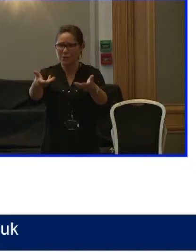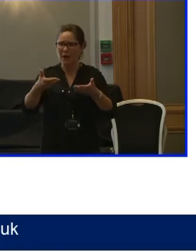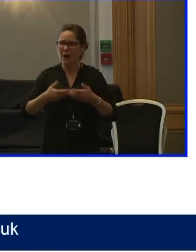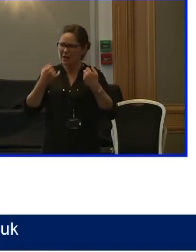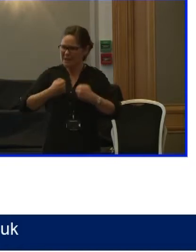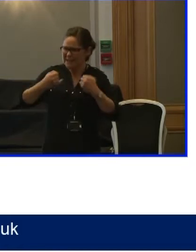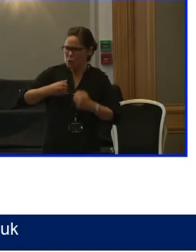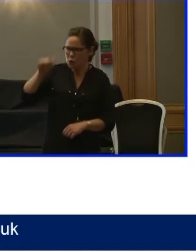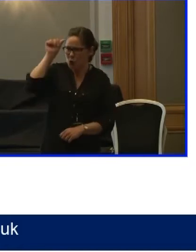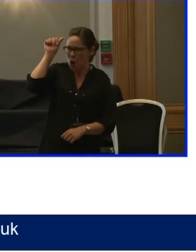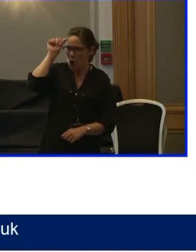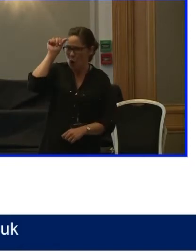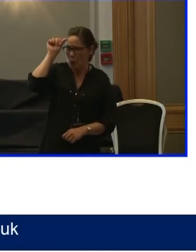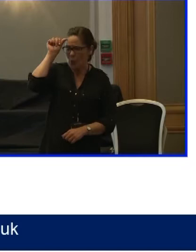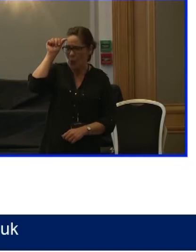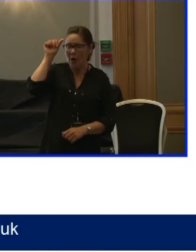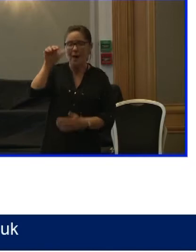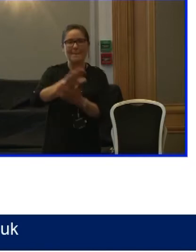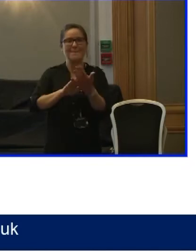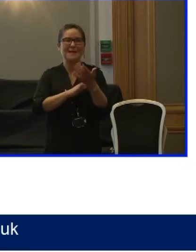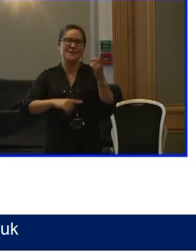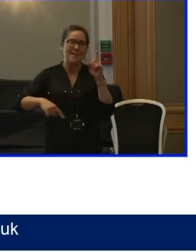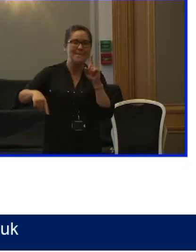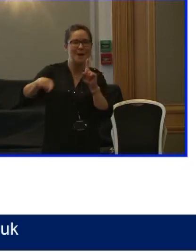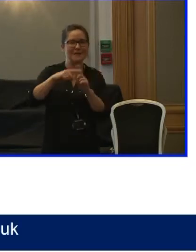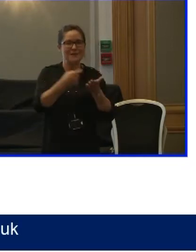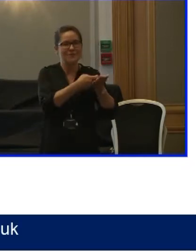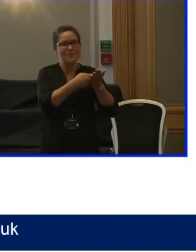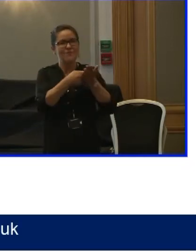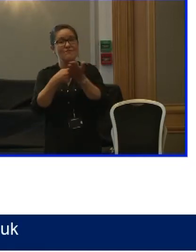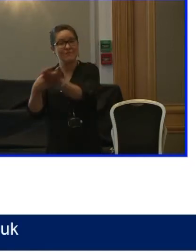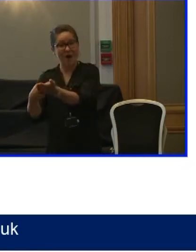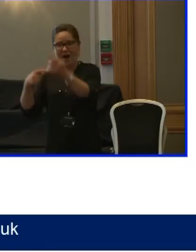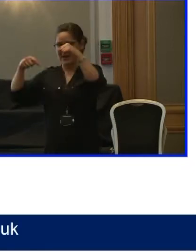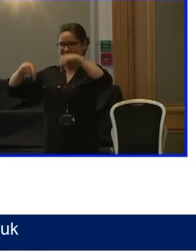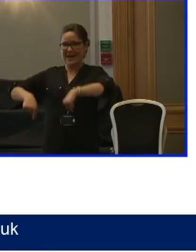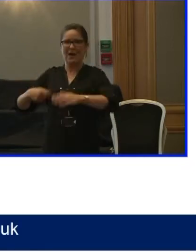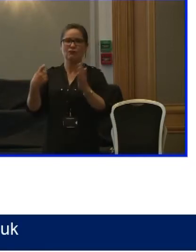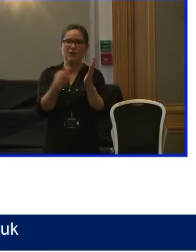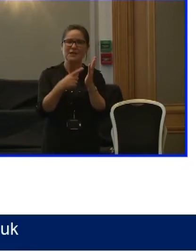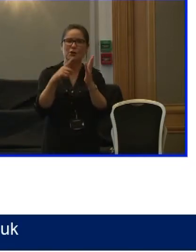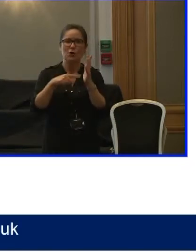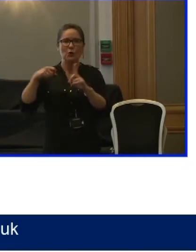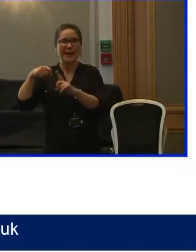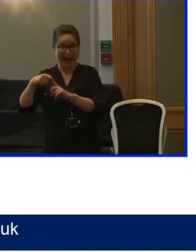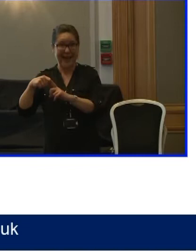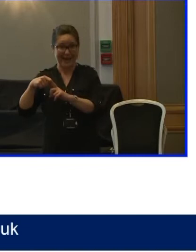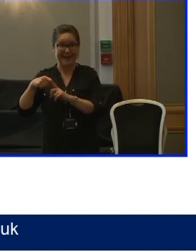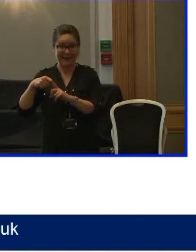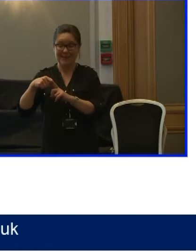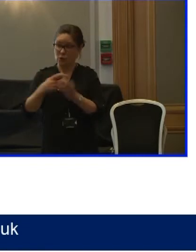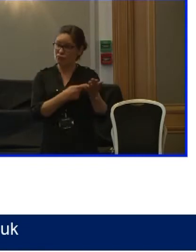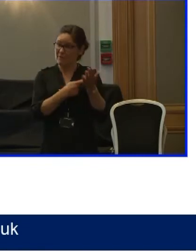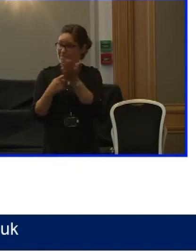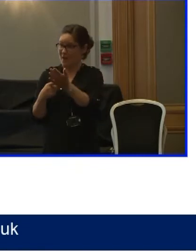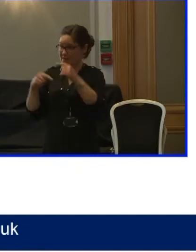condition, we know the positive influence a referral to Retina UK can have at that point. And we'll be talking a little bit about